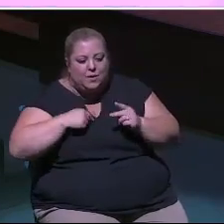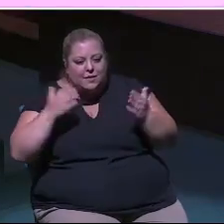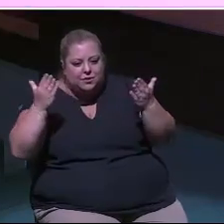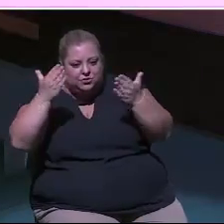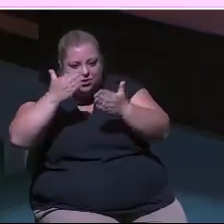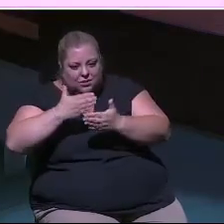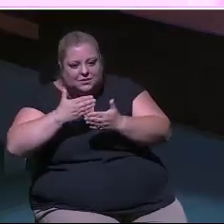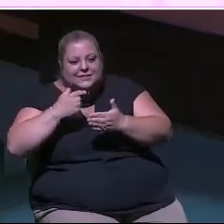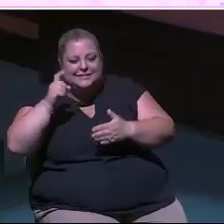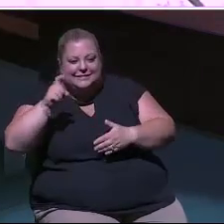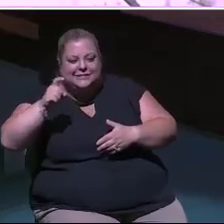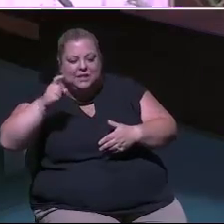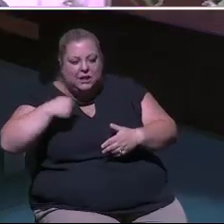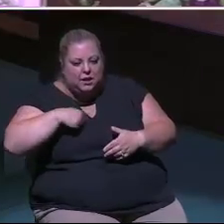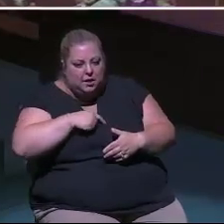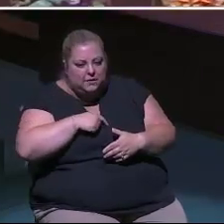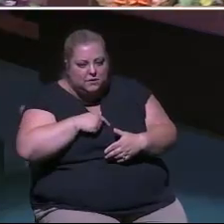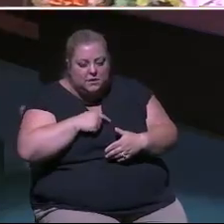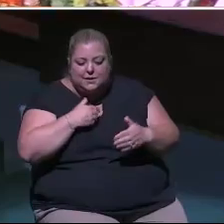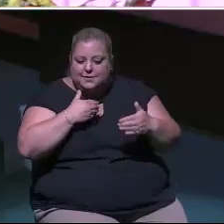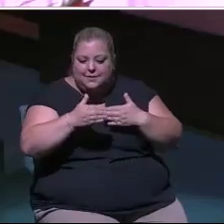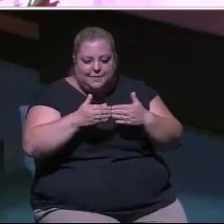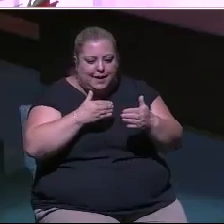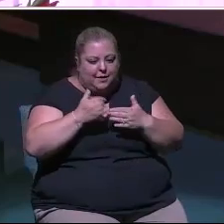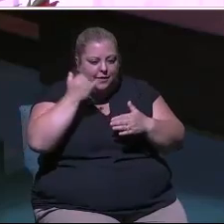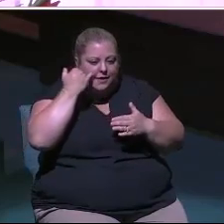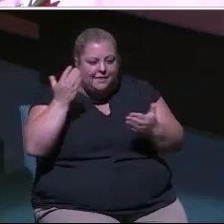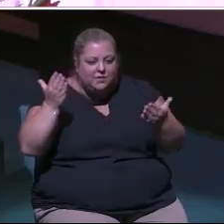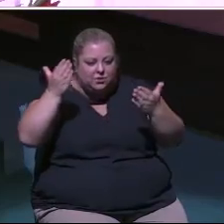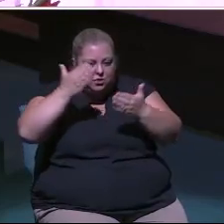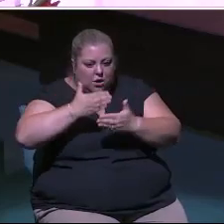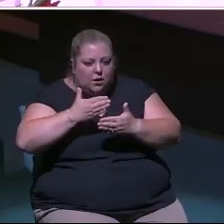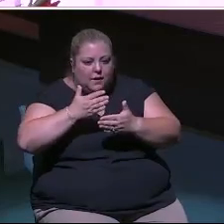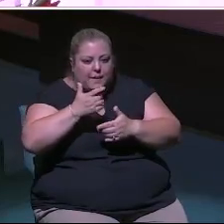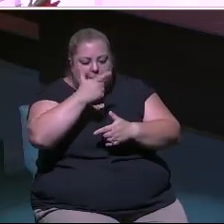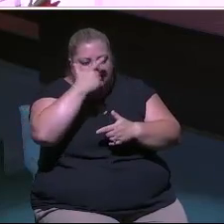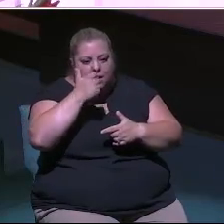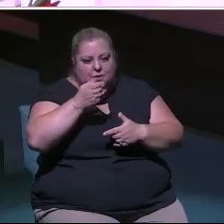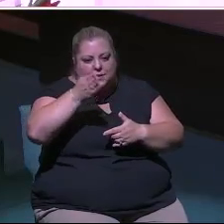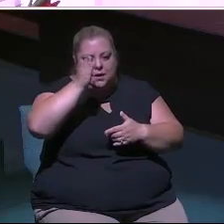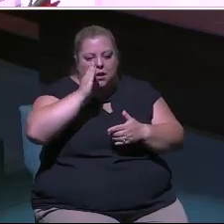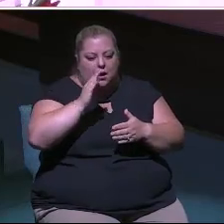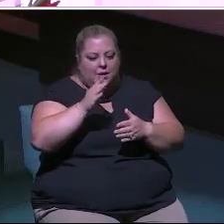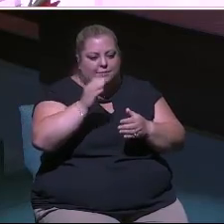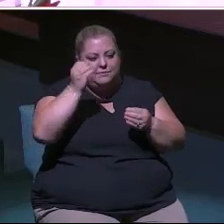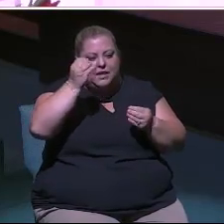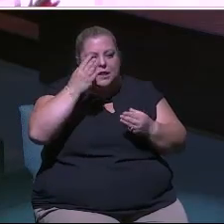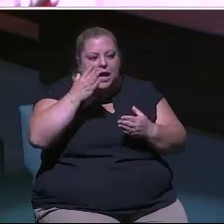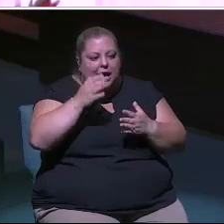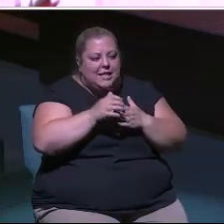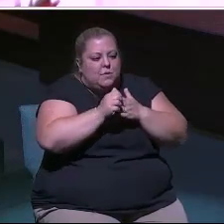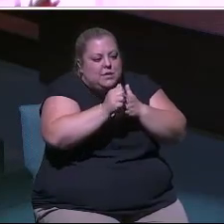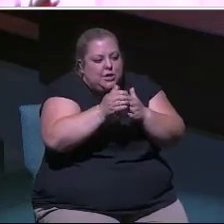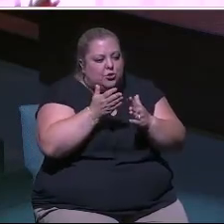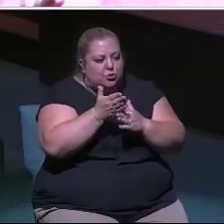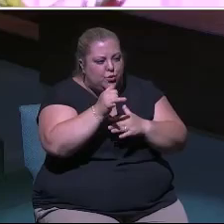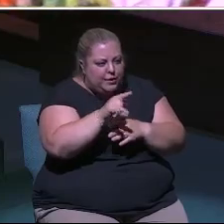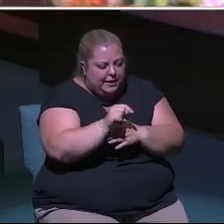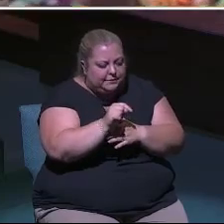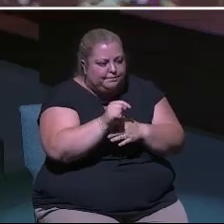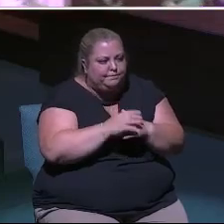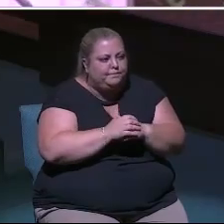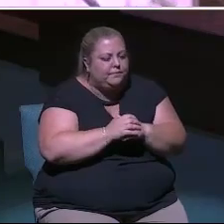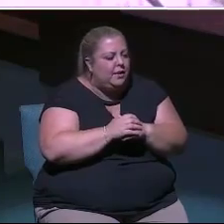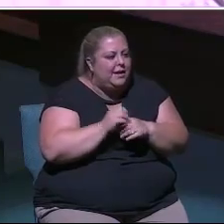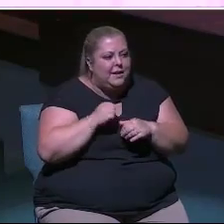even if it's dark, because God will be the light that will lead you through that. You've got to keep going. You can't just